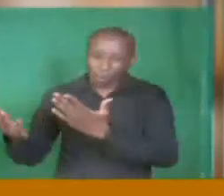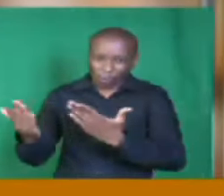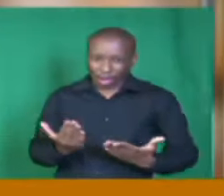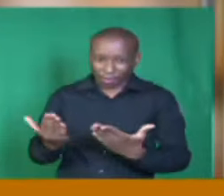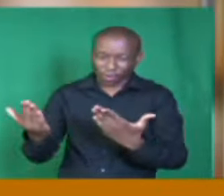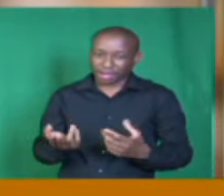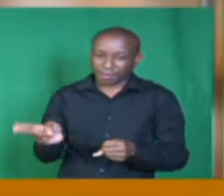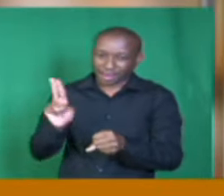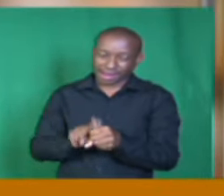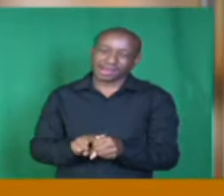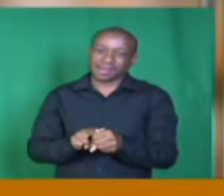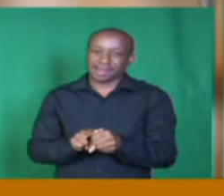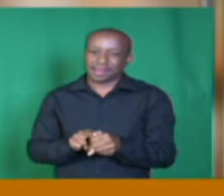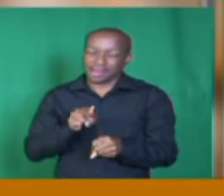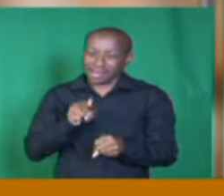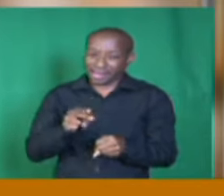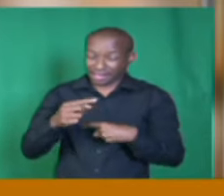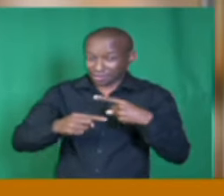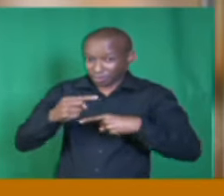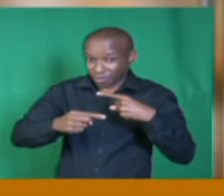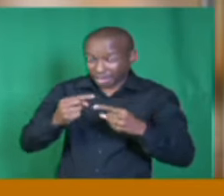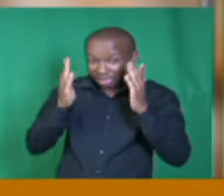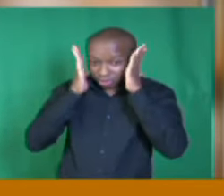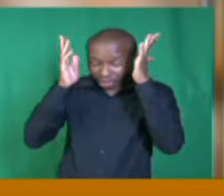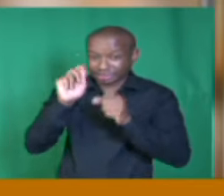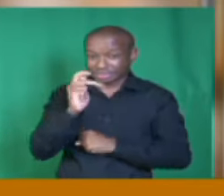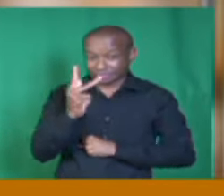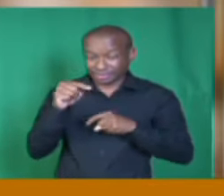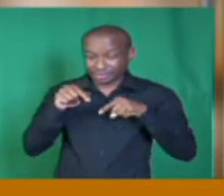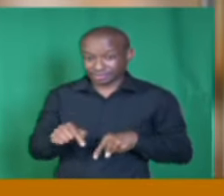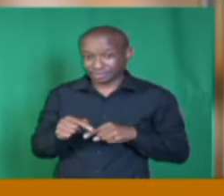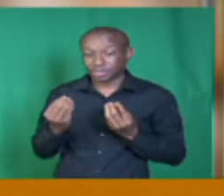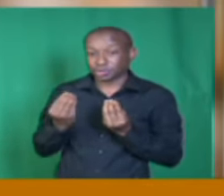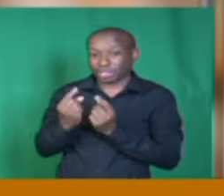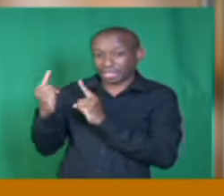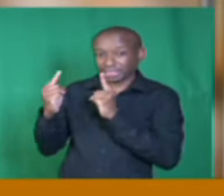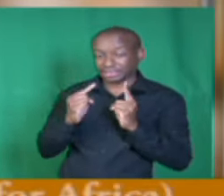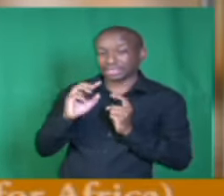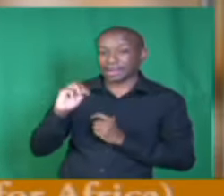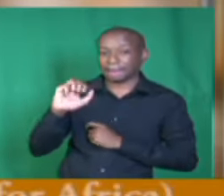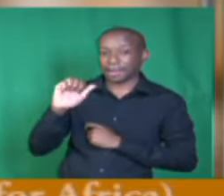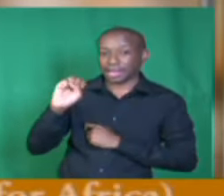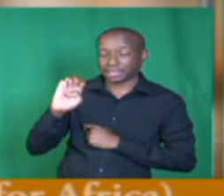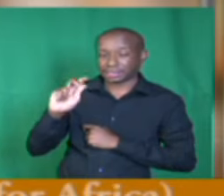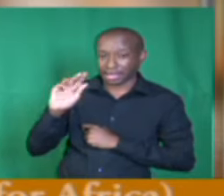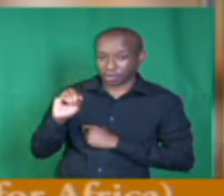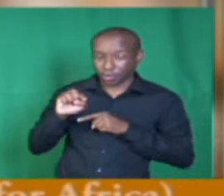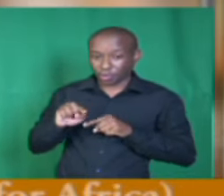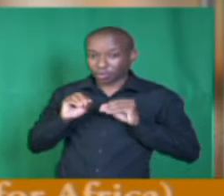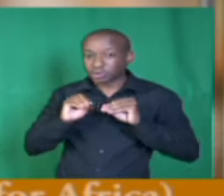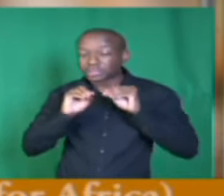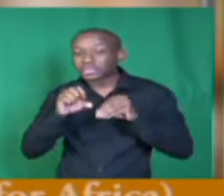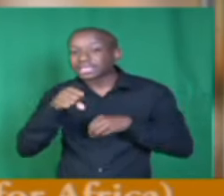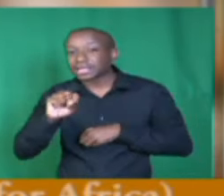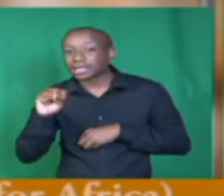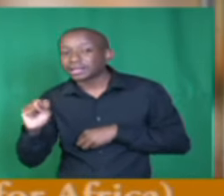Welcome back, dear viewer. You're still tuned into Eswatini TV with Mr. Sbusiso, who is teaching social studies, and the topic